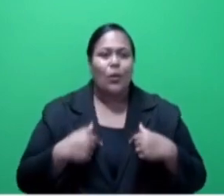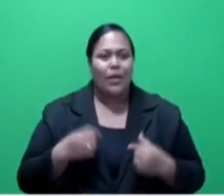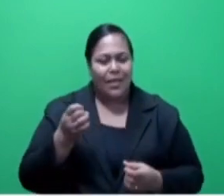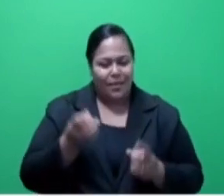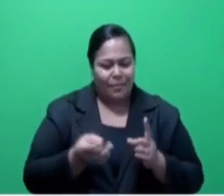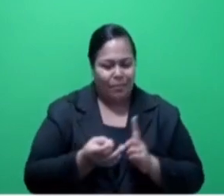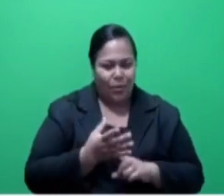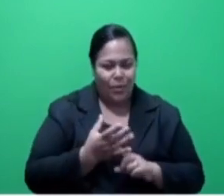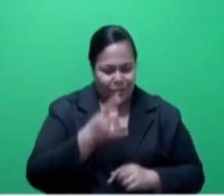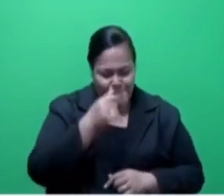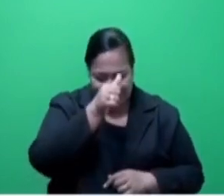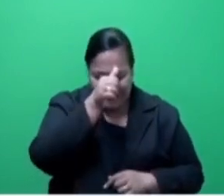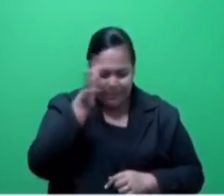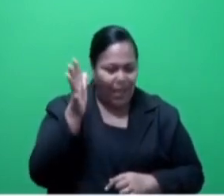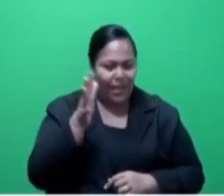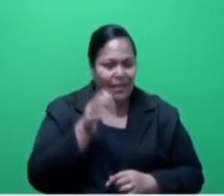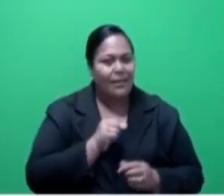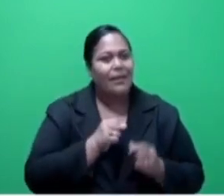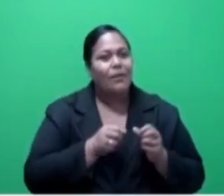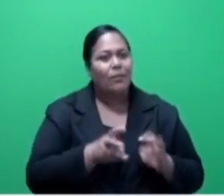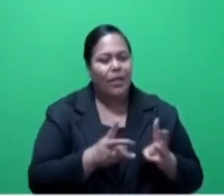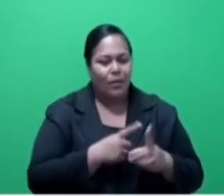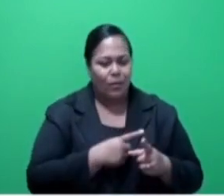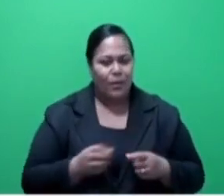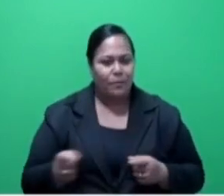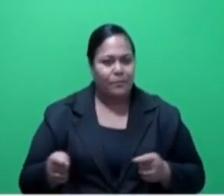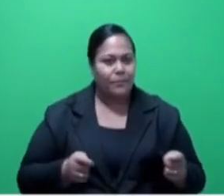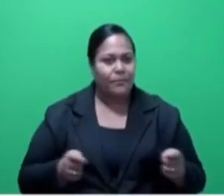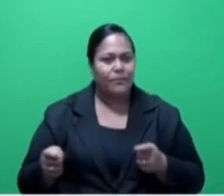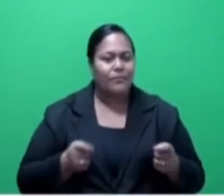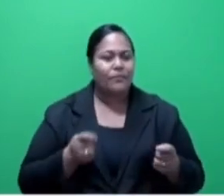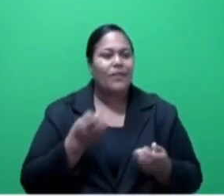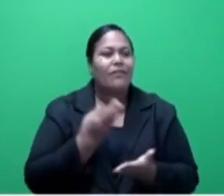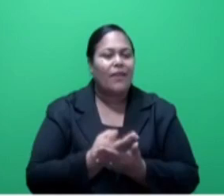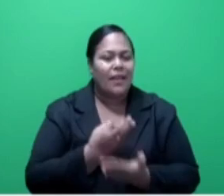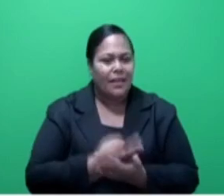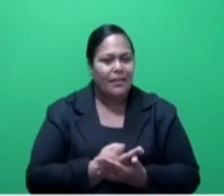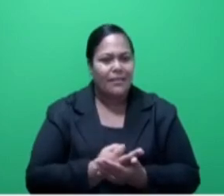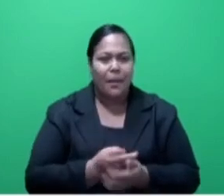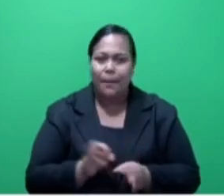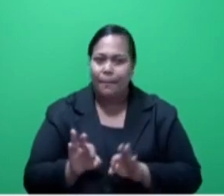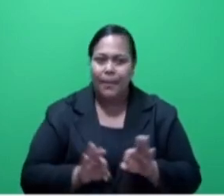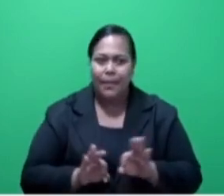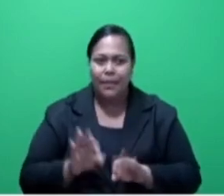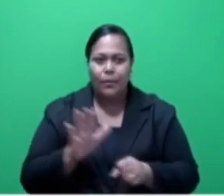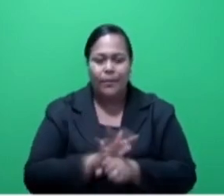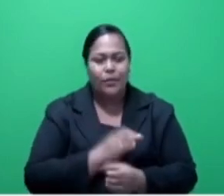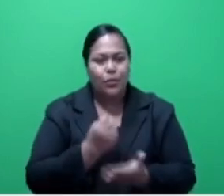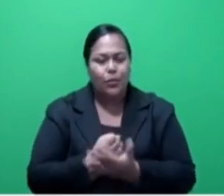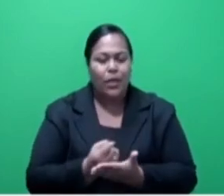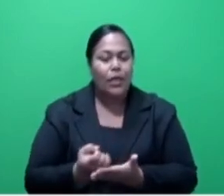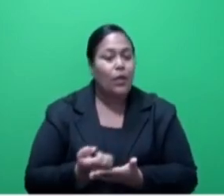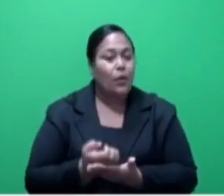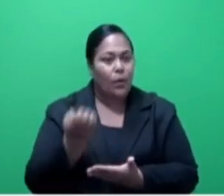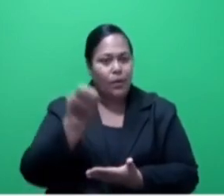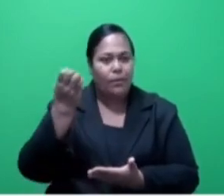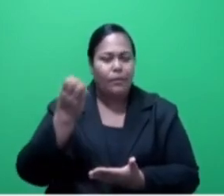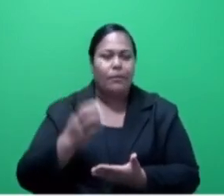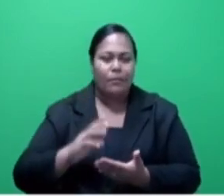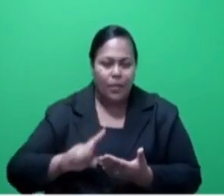finances, but also in terms of our planning, in terms of ensuring that the economy still keeps on turning